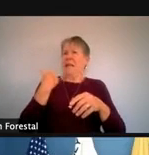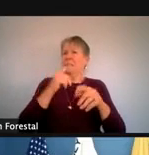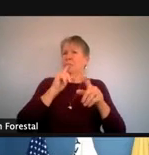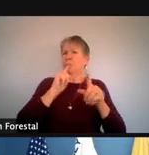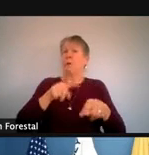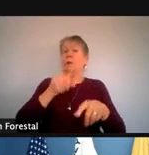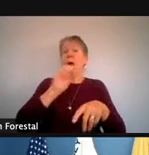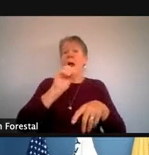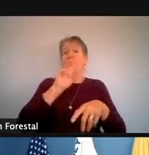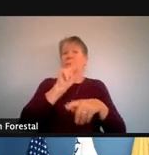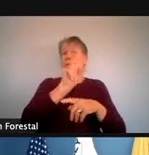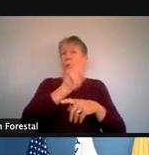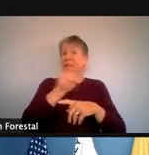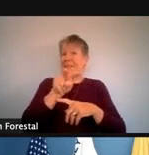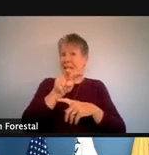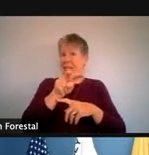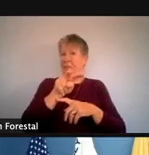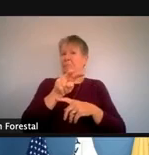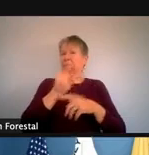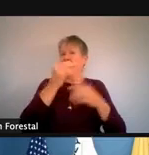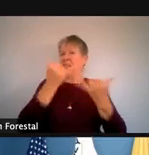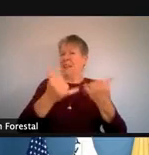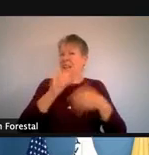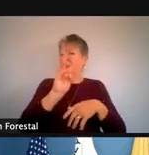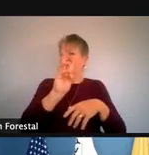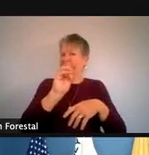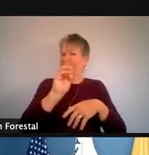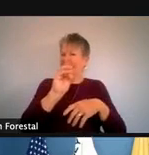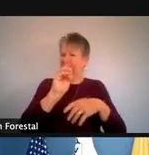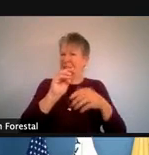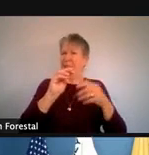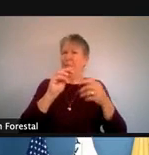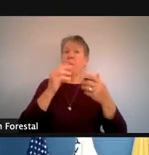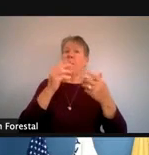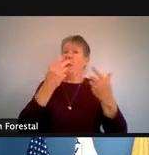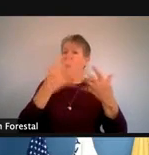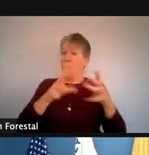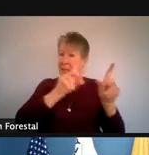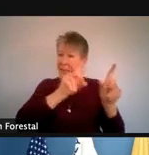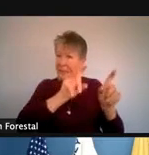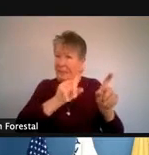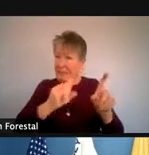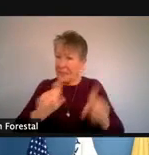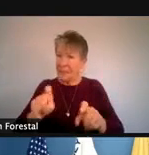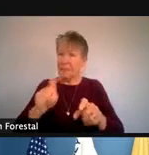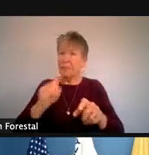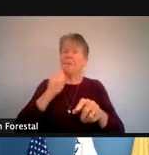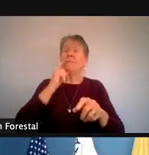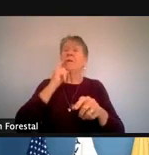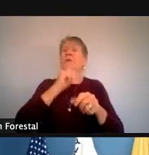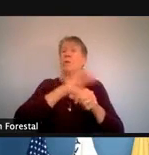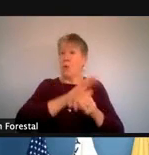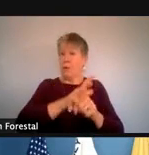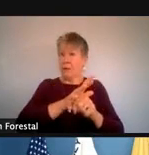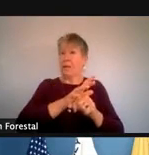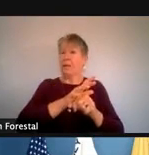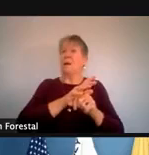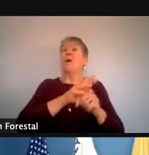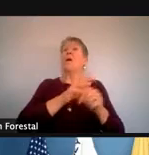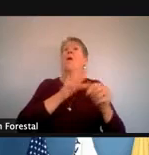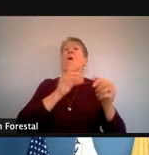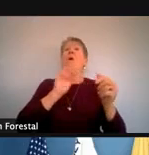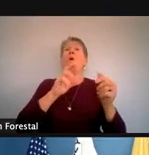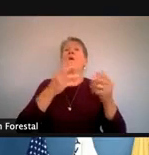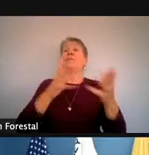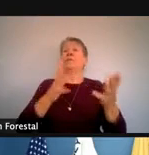The children affected have either tested positive for active COVID-19 or have been tested positive for antibodies.